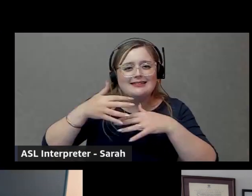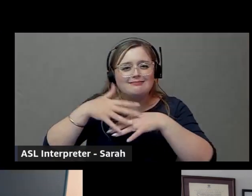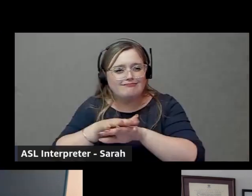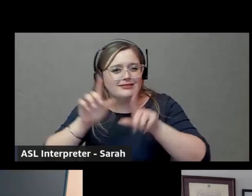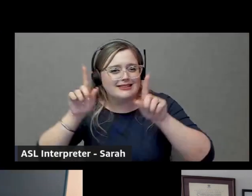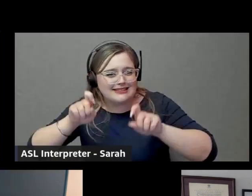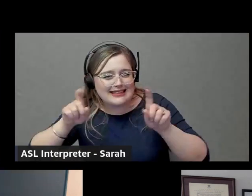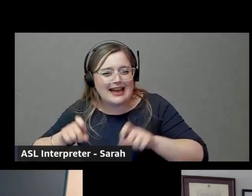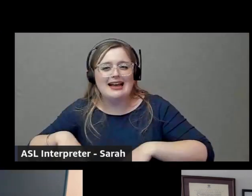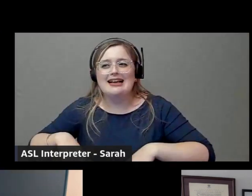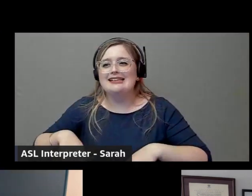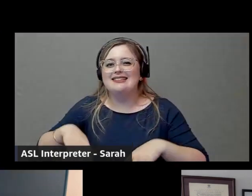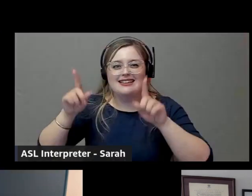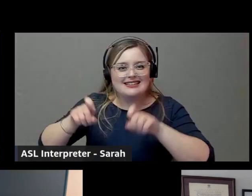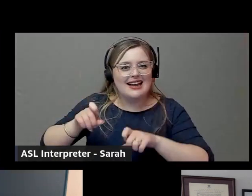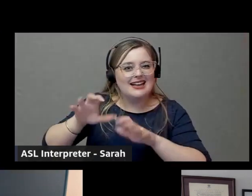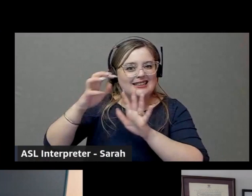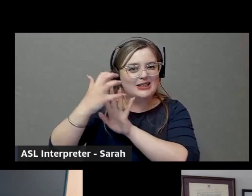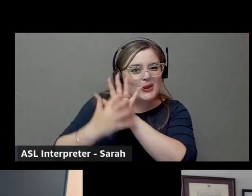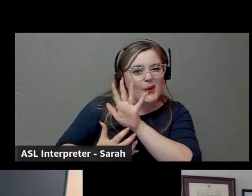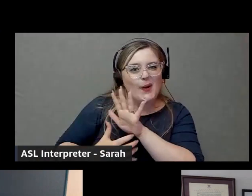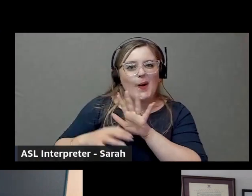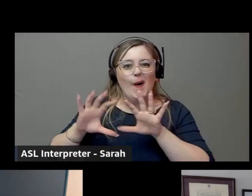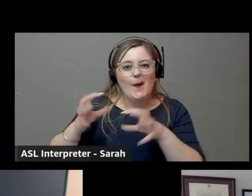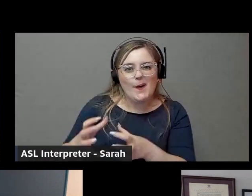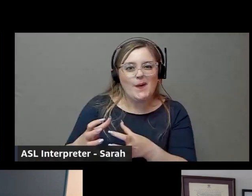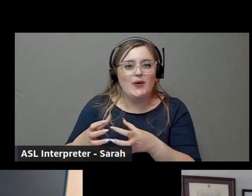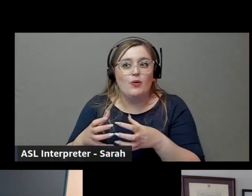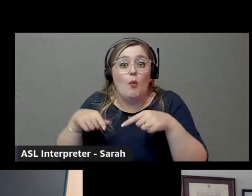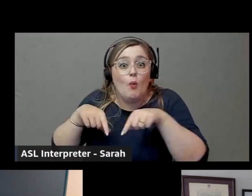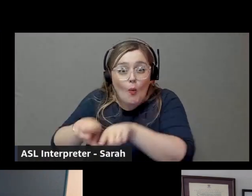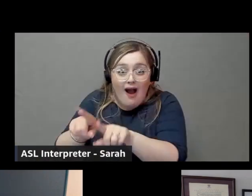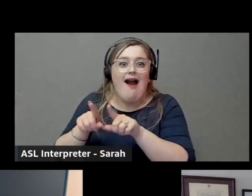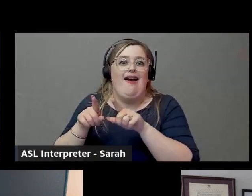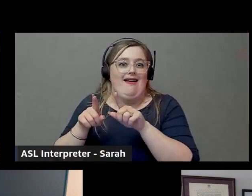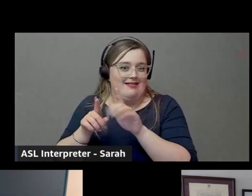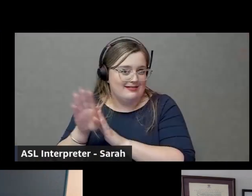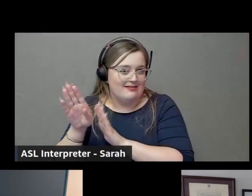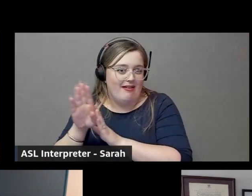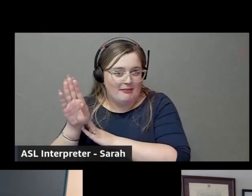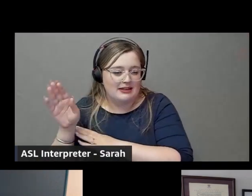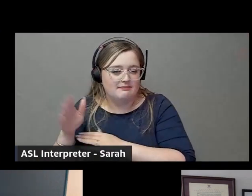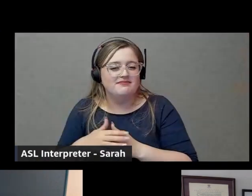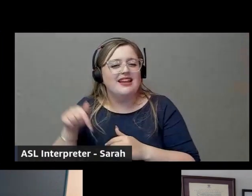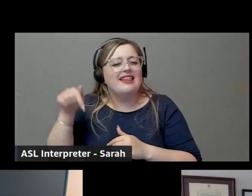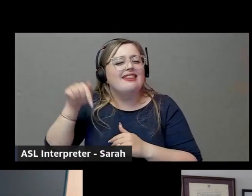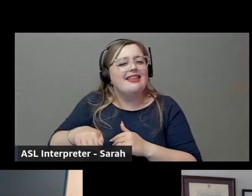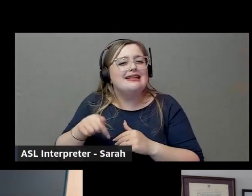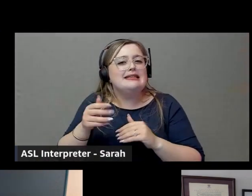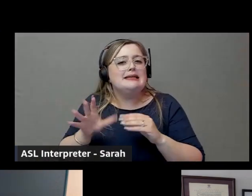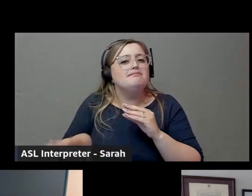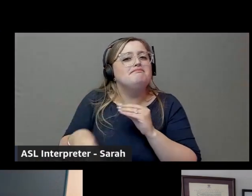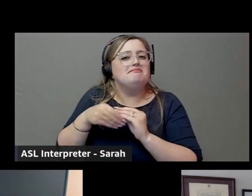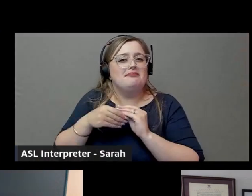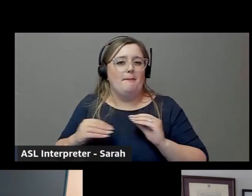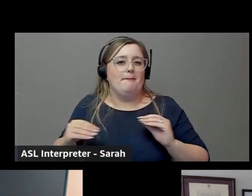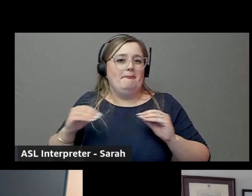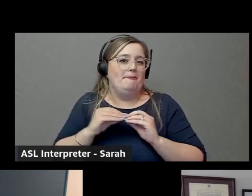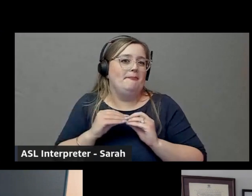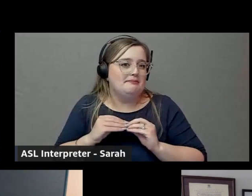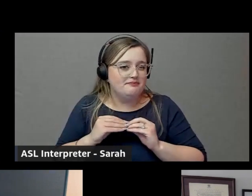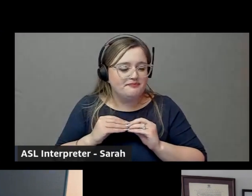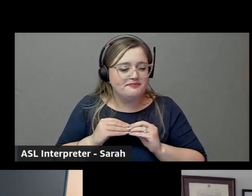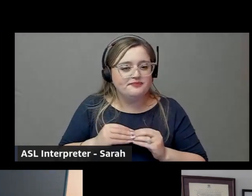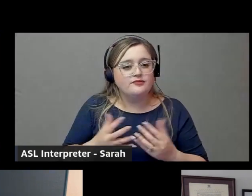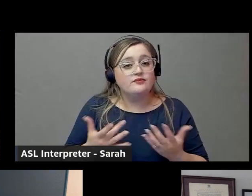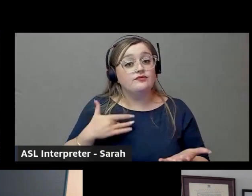code base as you're developing it. This is a step further. So typically